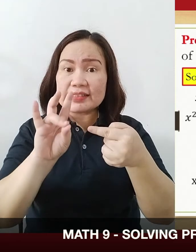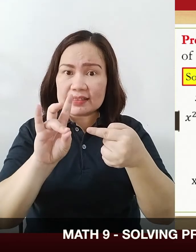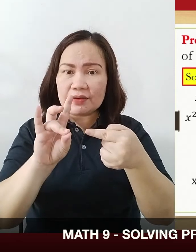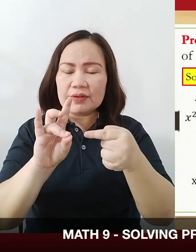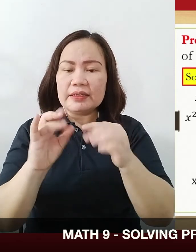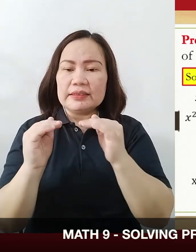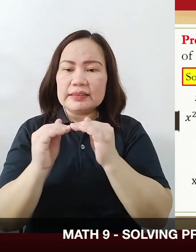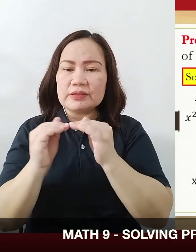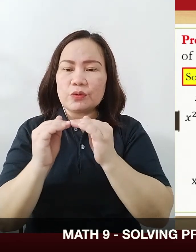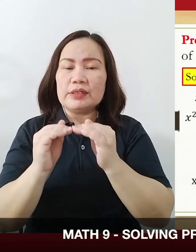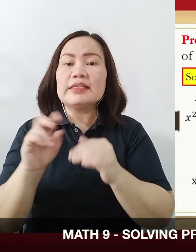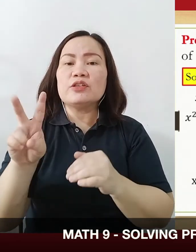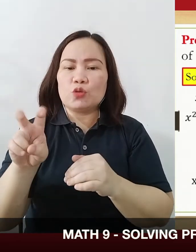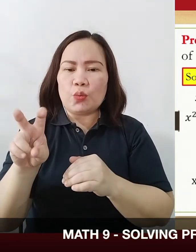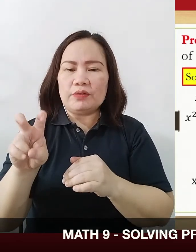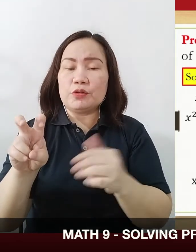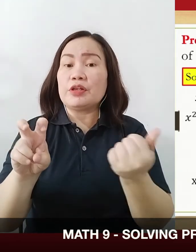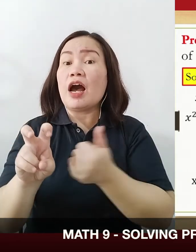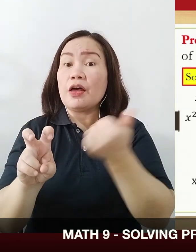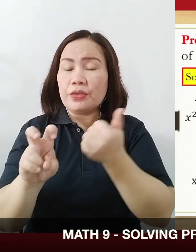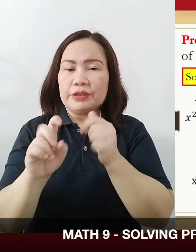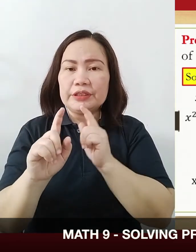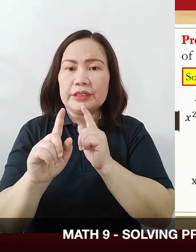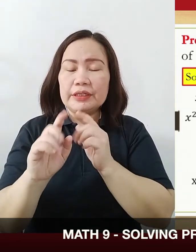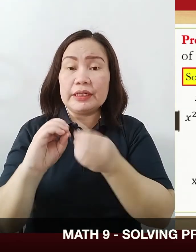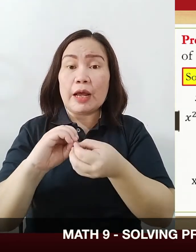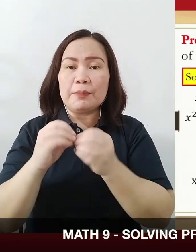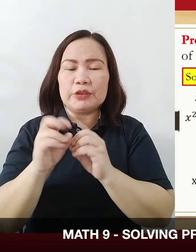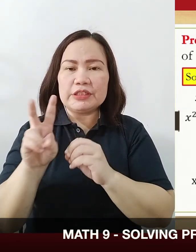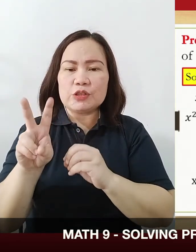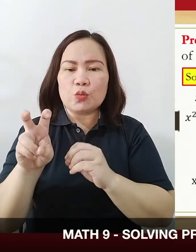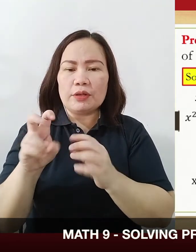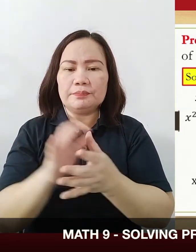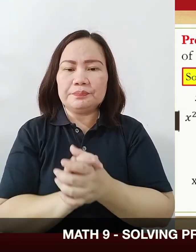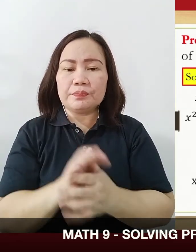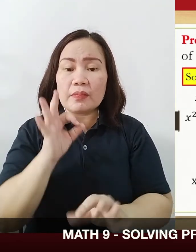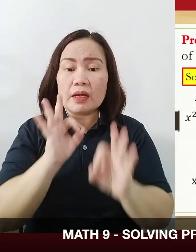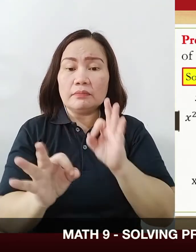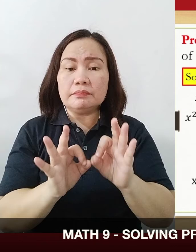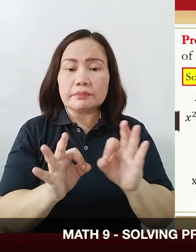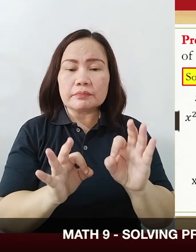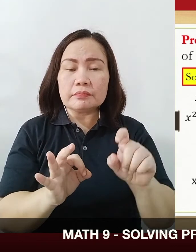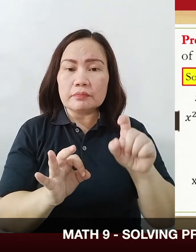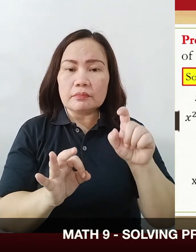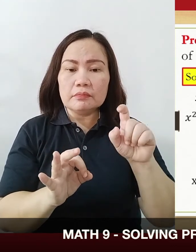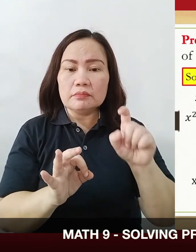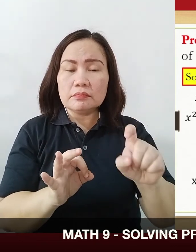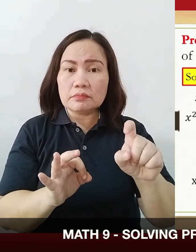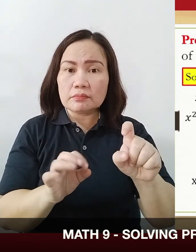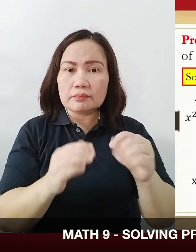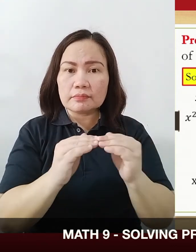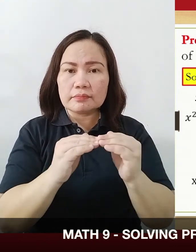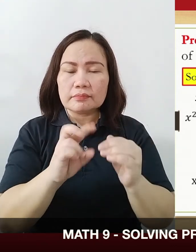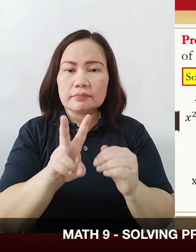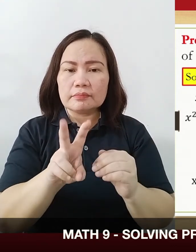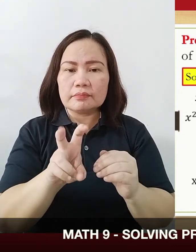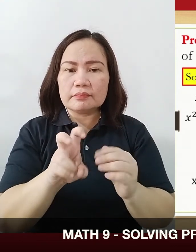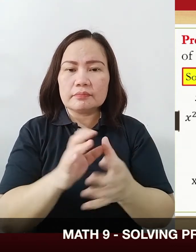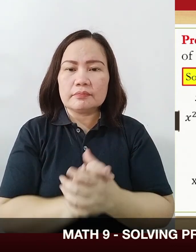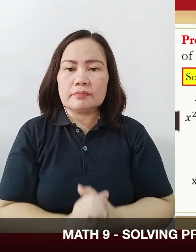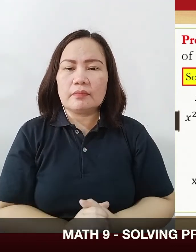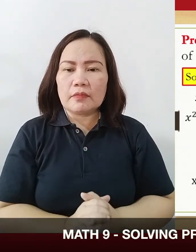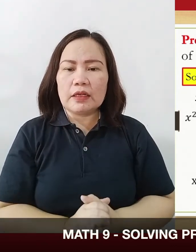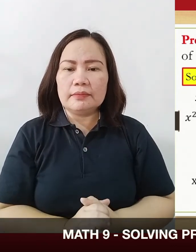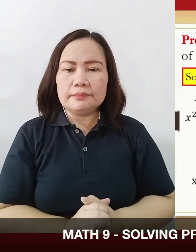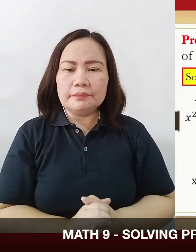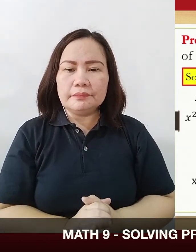12. Therefore, the other number is 12. Now, if your x is equal to 12,